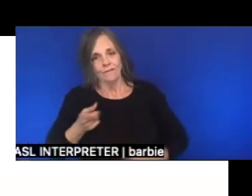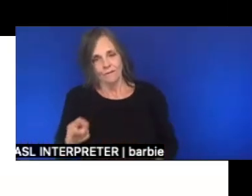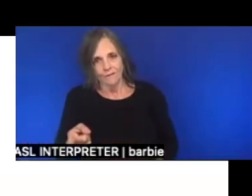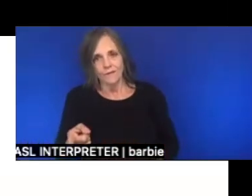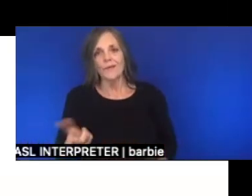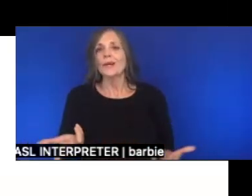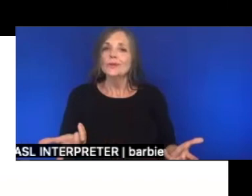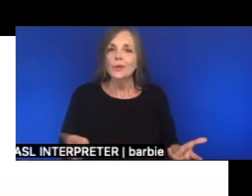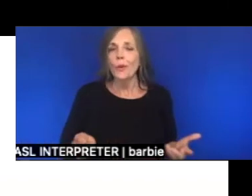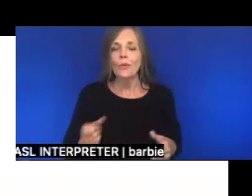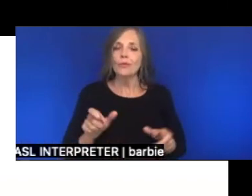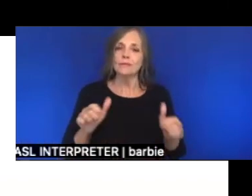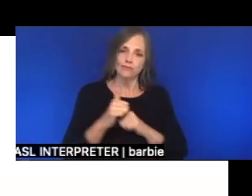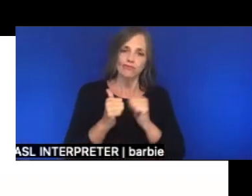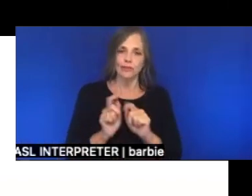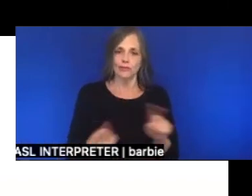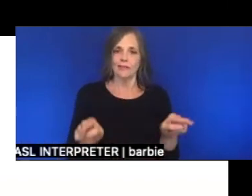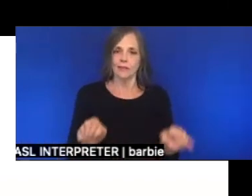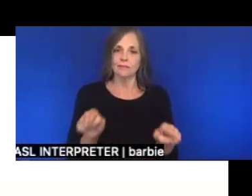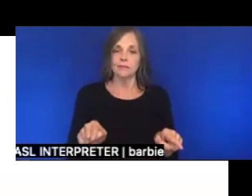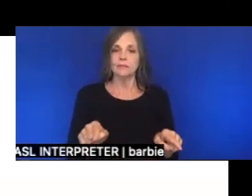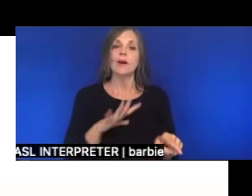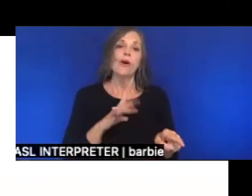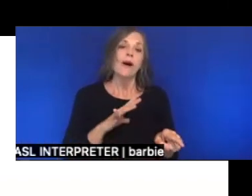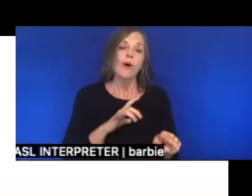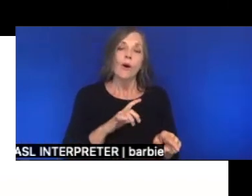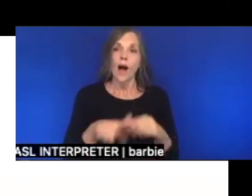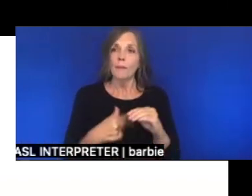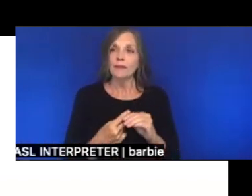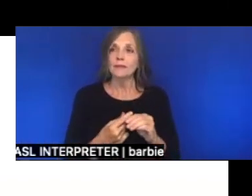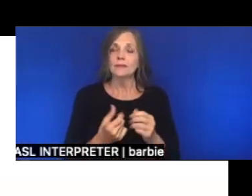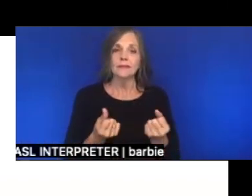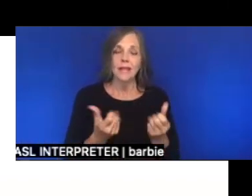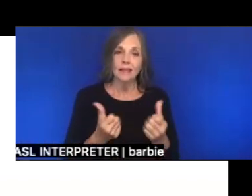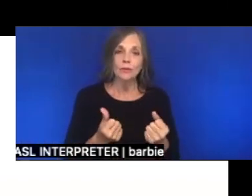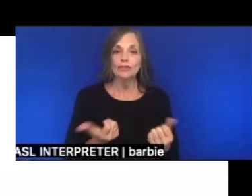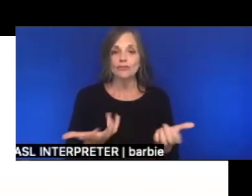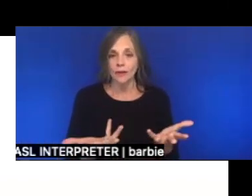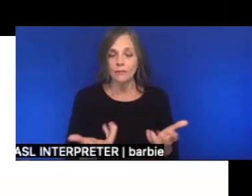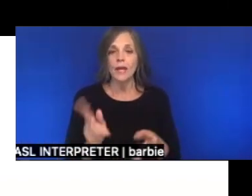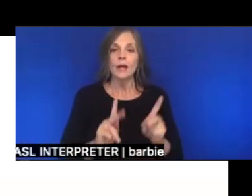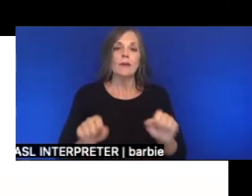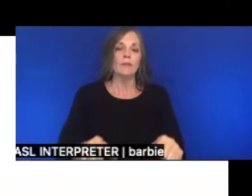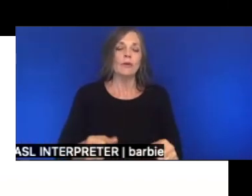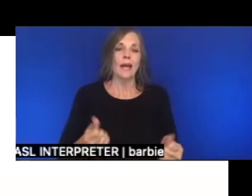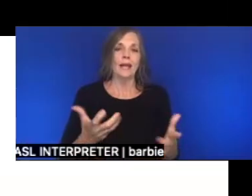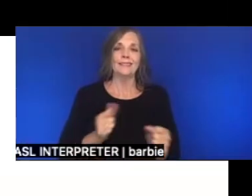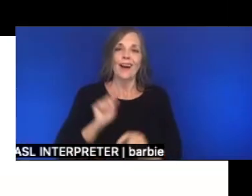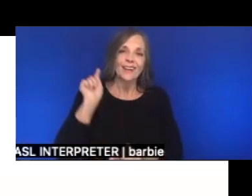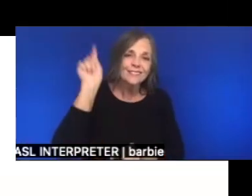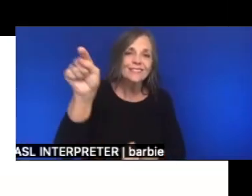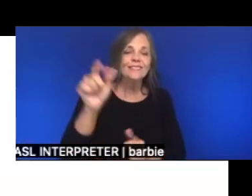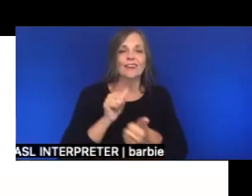So the cool thing about sign languages is that people can sign across distances,